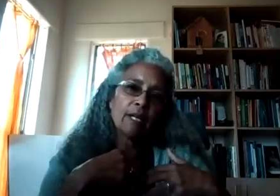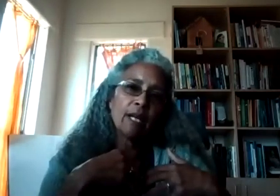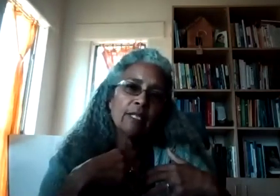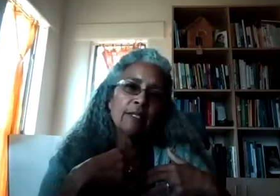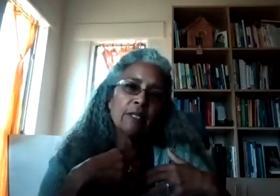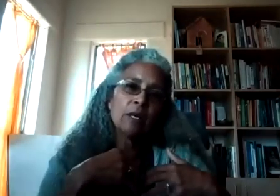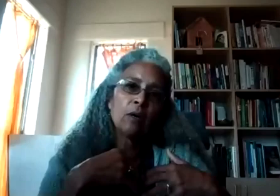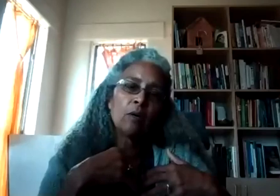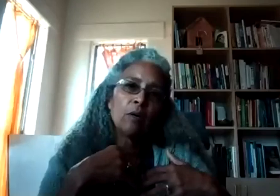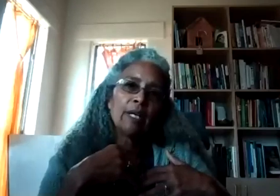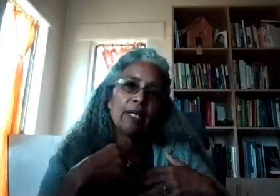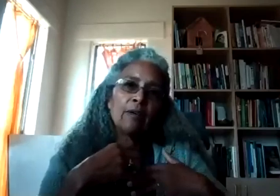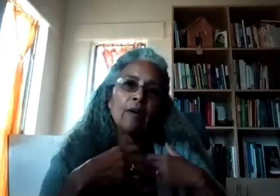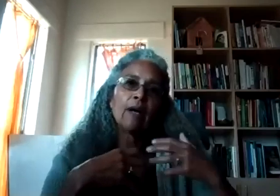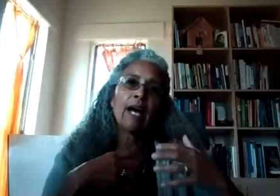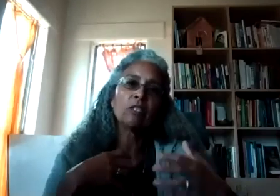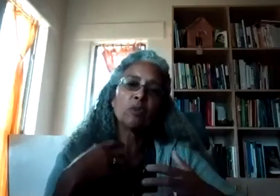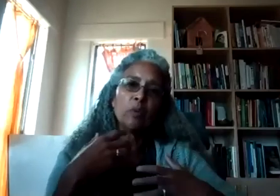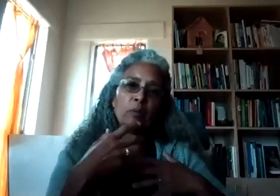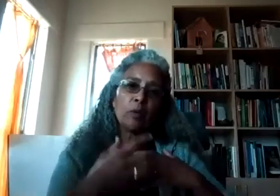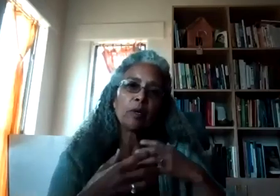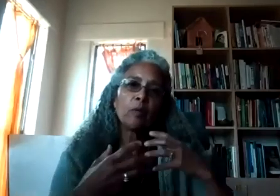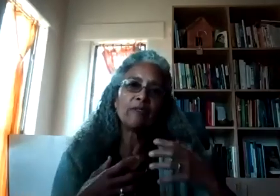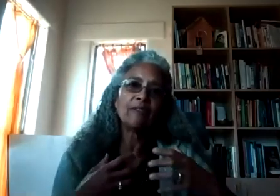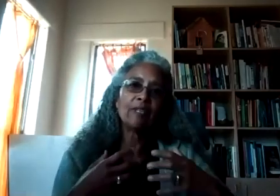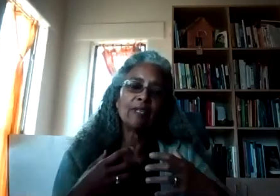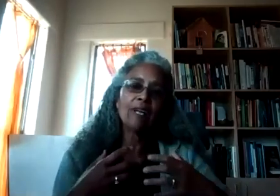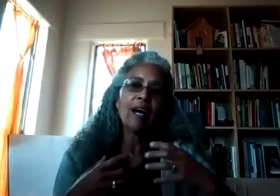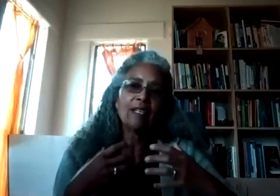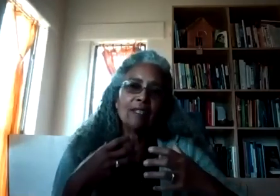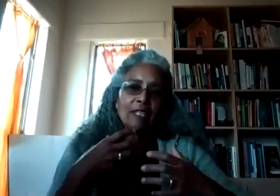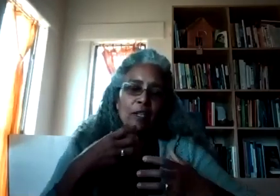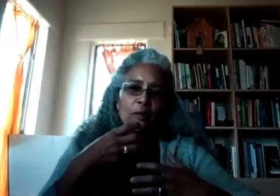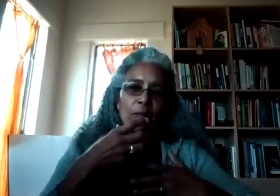marginalized. So, as we work with the,